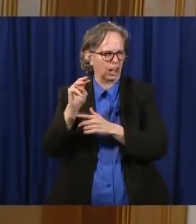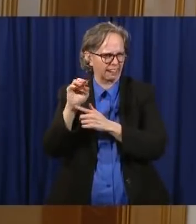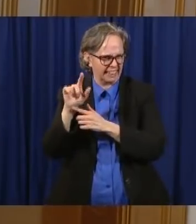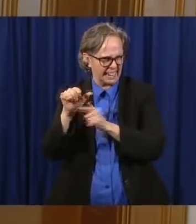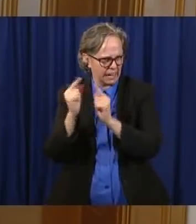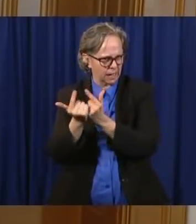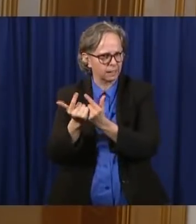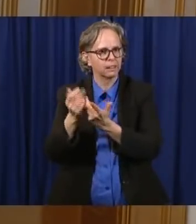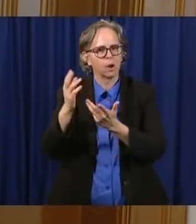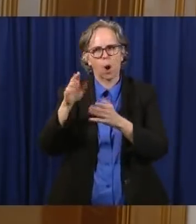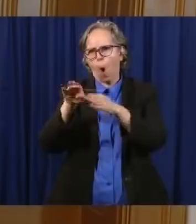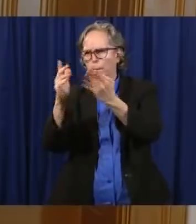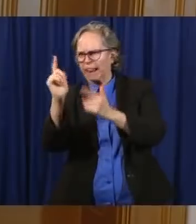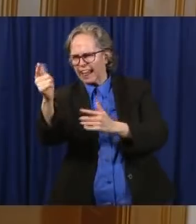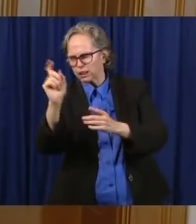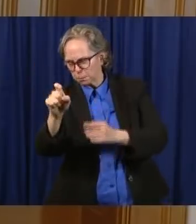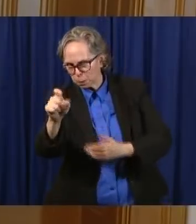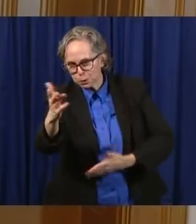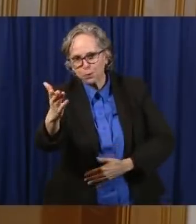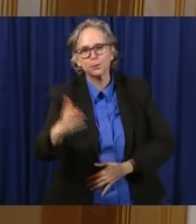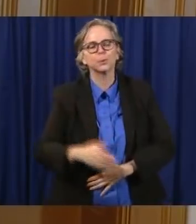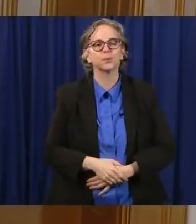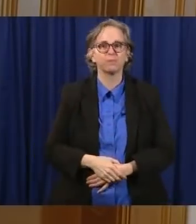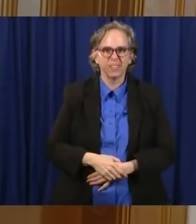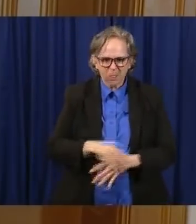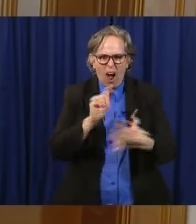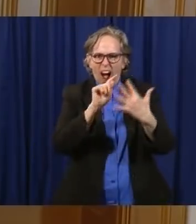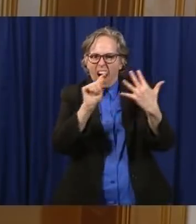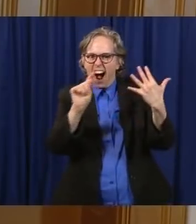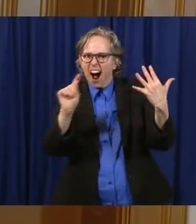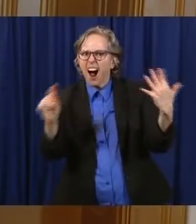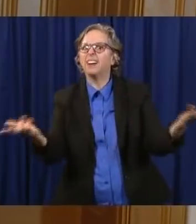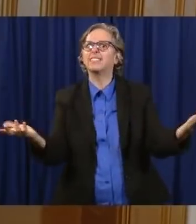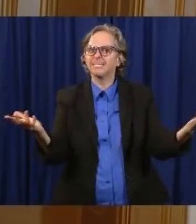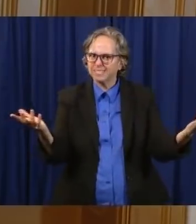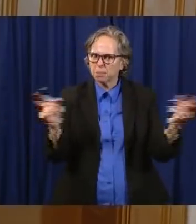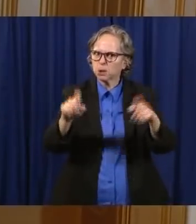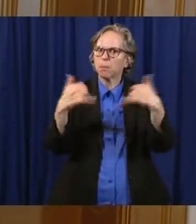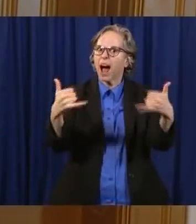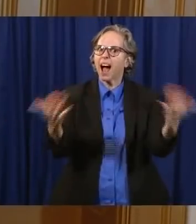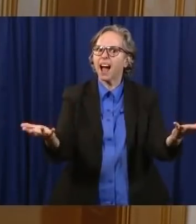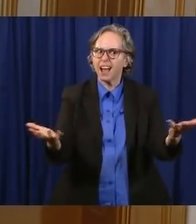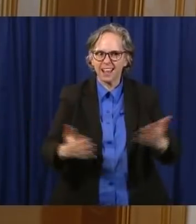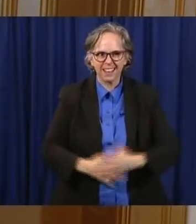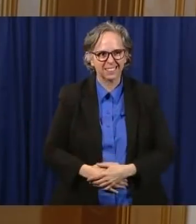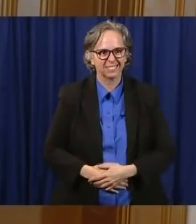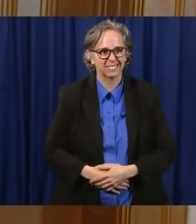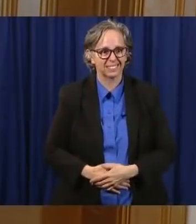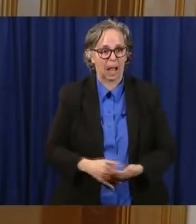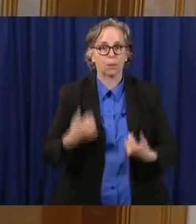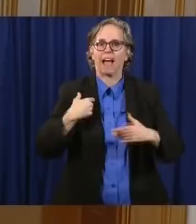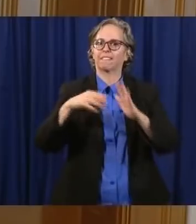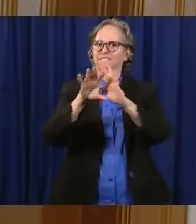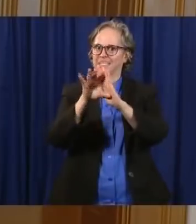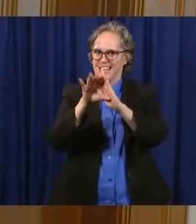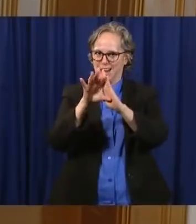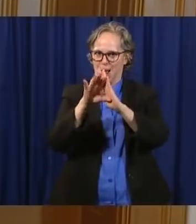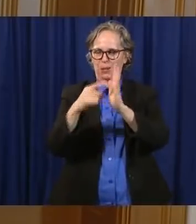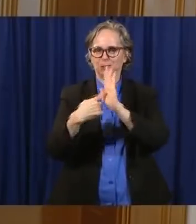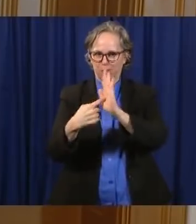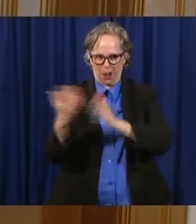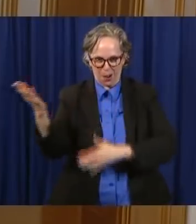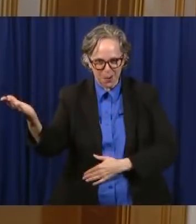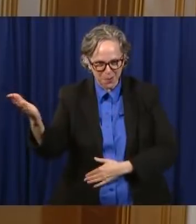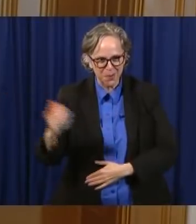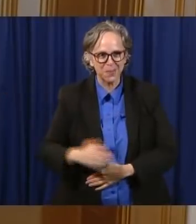open later in the year as well. We have a video to